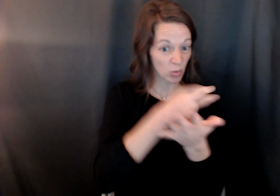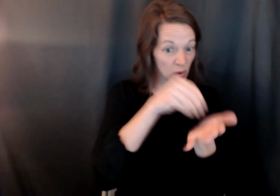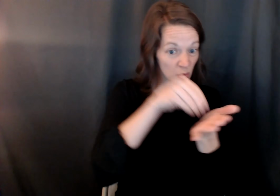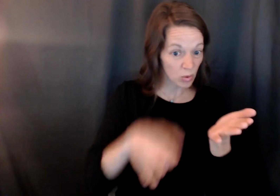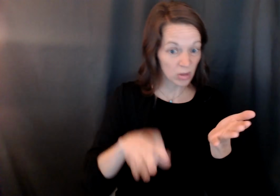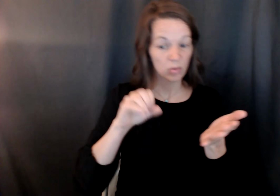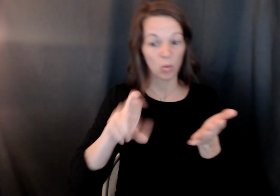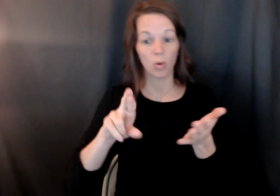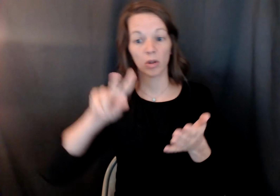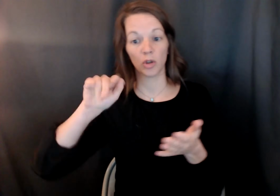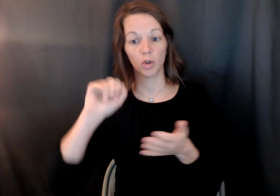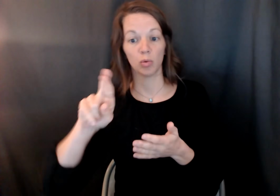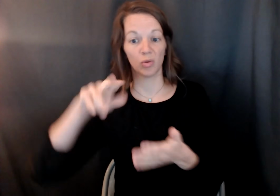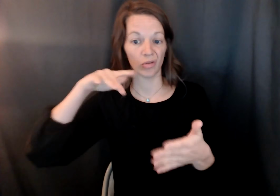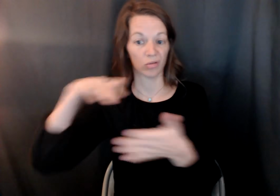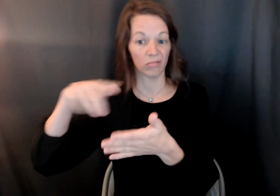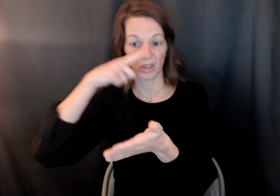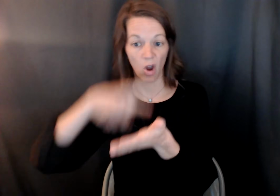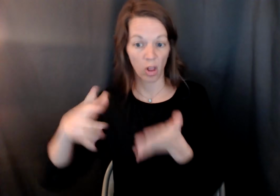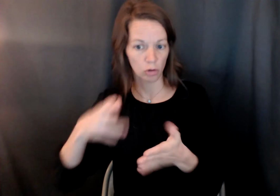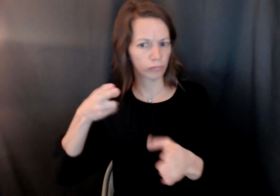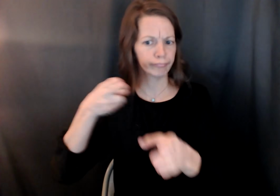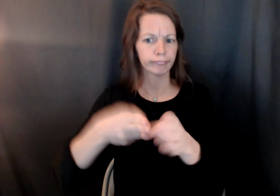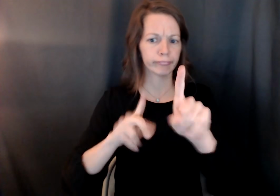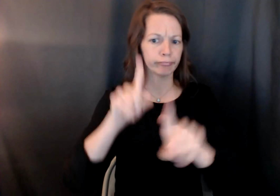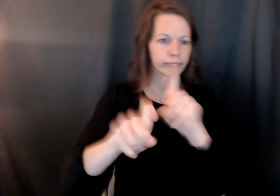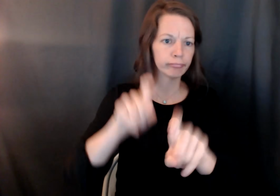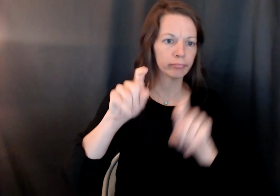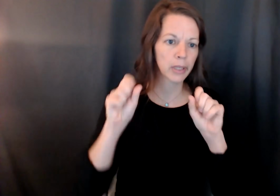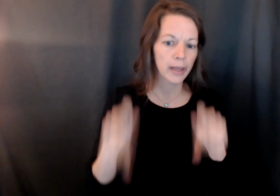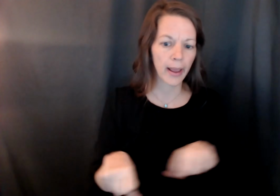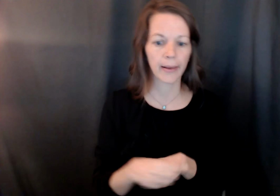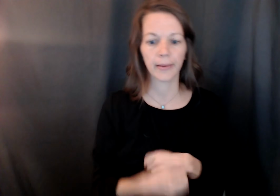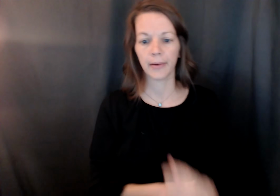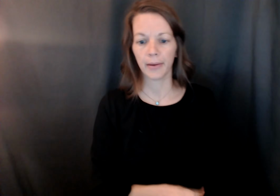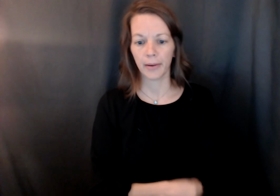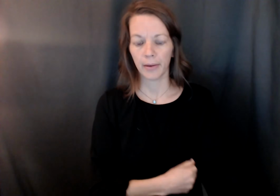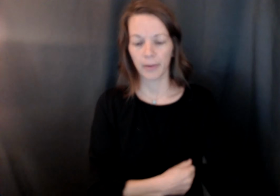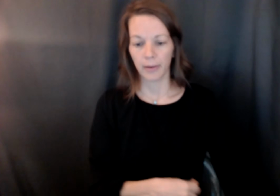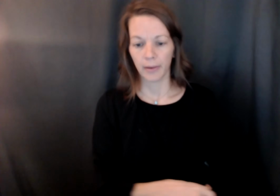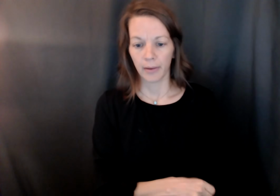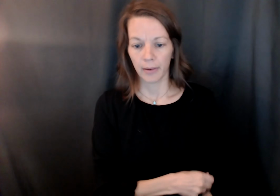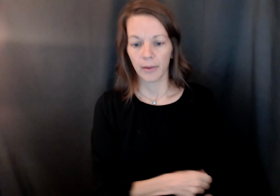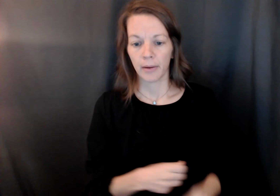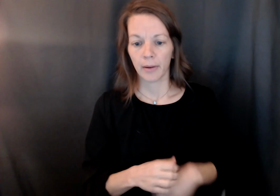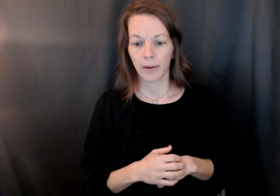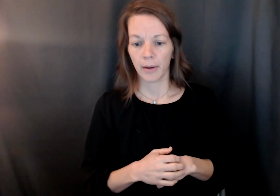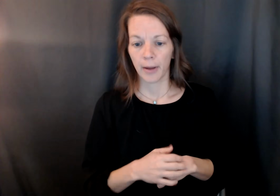scholars to go ahead and jump in and ask questions when we get to that part.